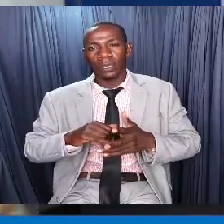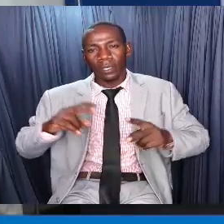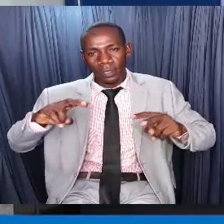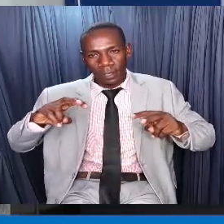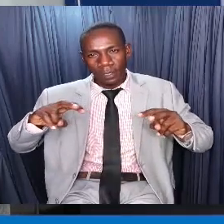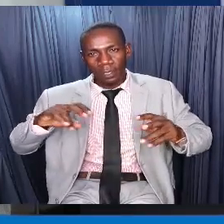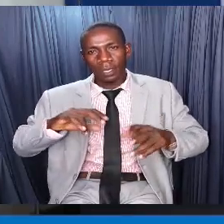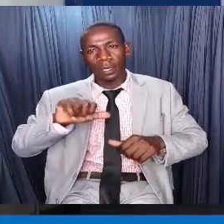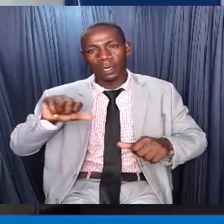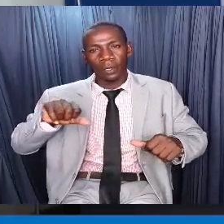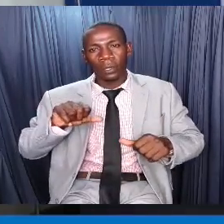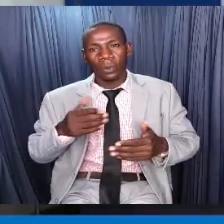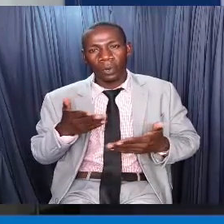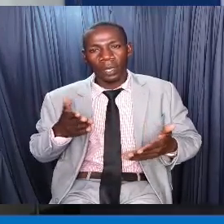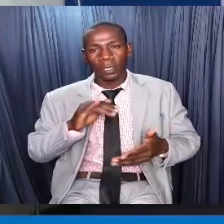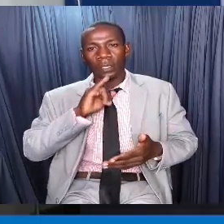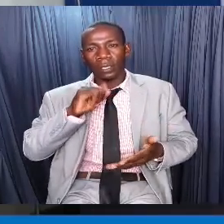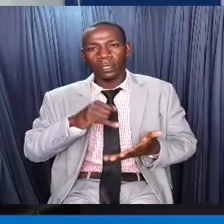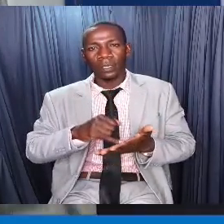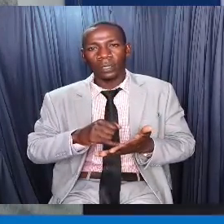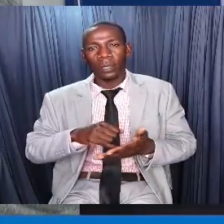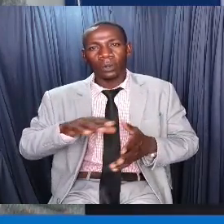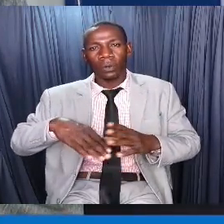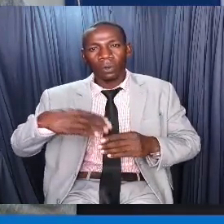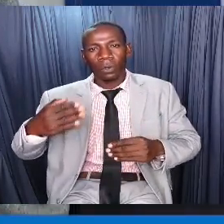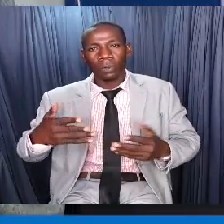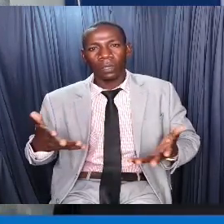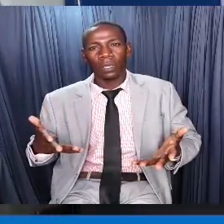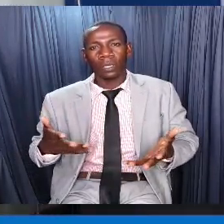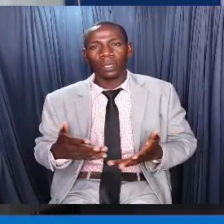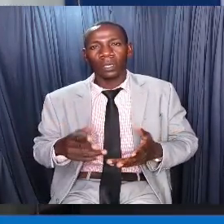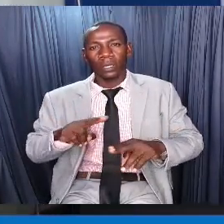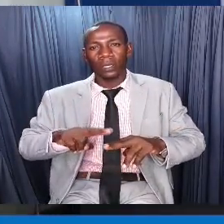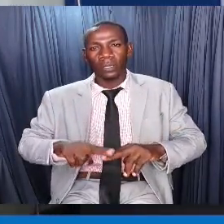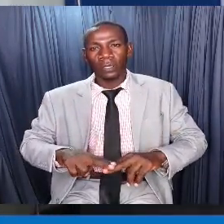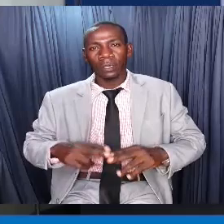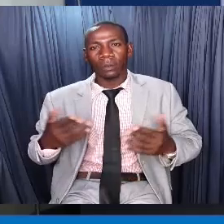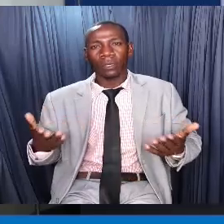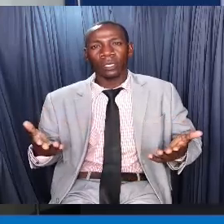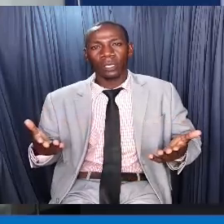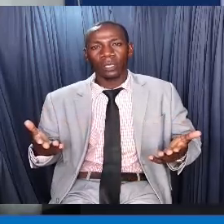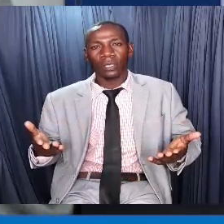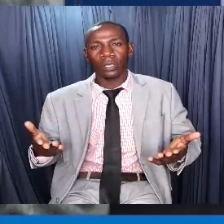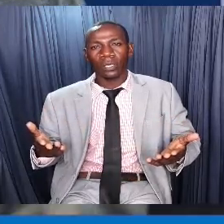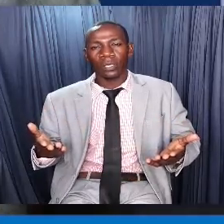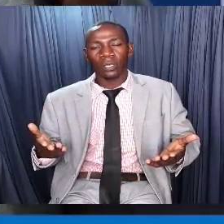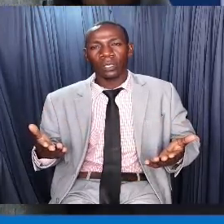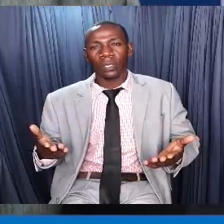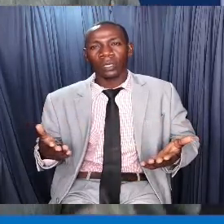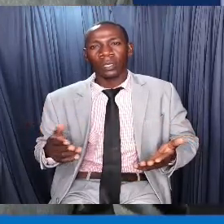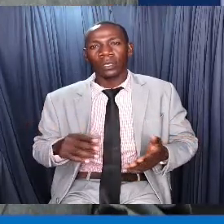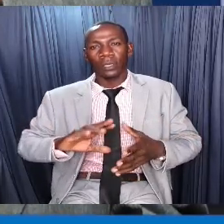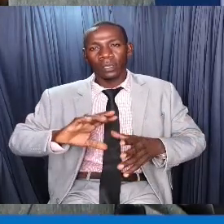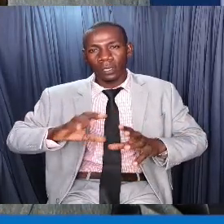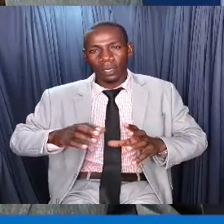Kutafuta. Seeking around. Kiko wapi? Where is it? Ilienda wapi? Where did it go? Kimekaa wapi? Where is it hidden? Hiyo ni nafasi ya